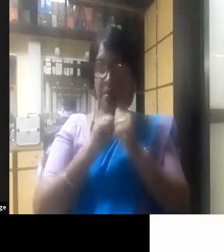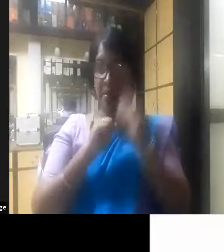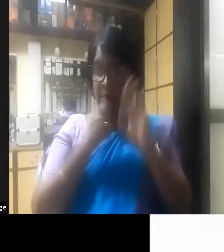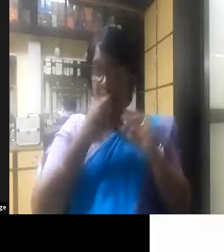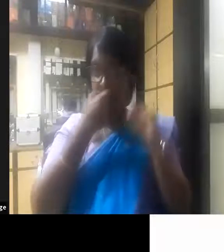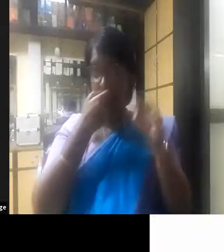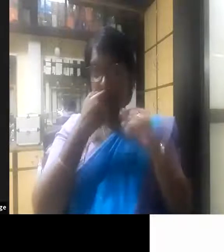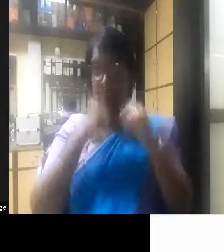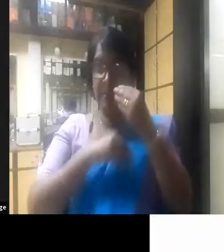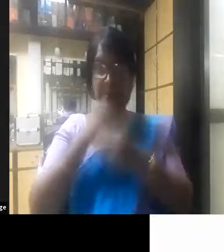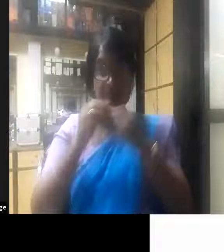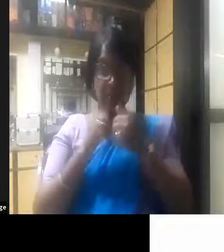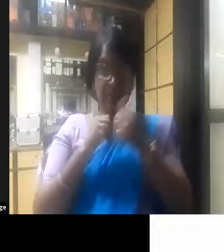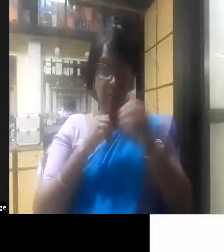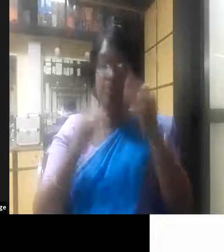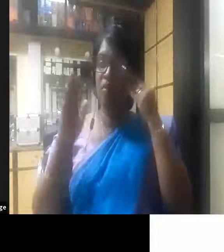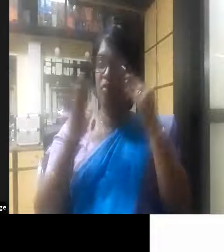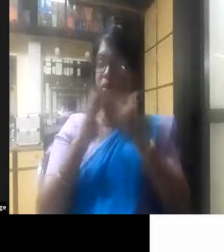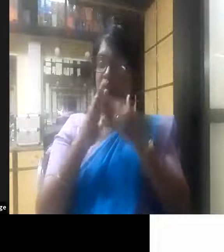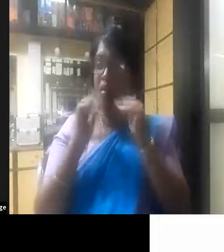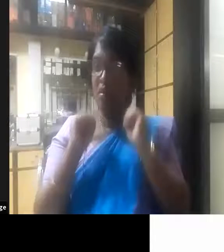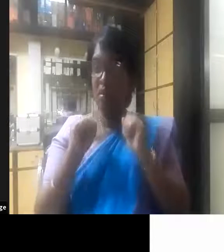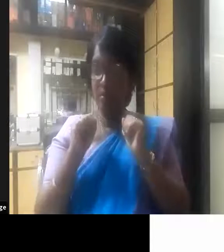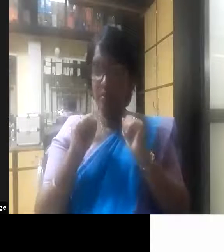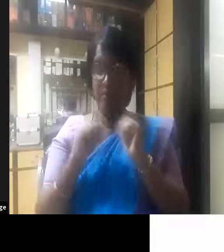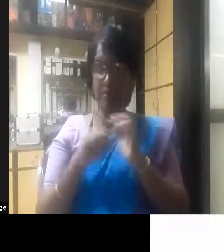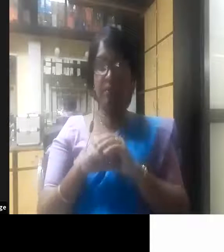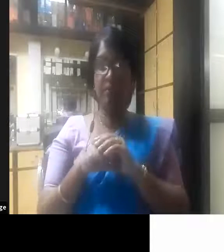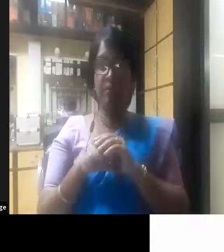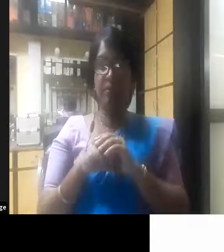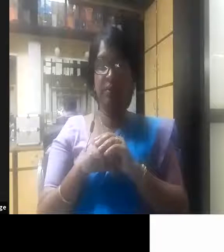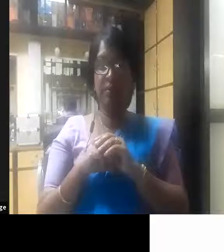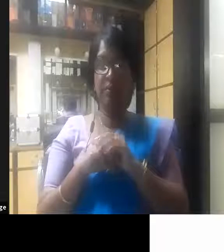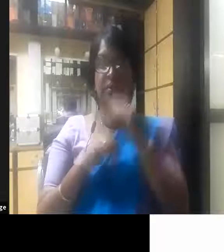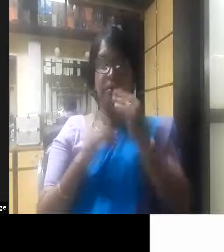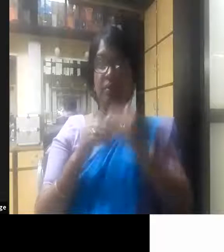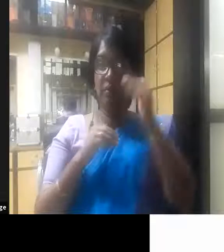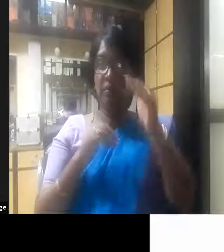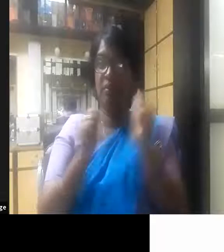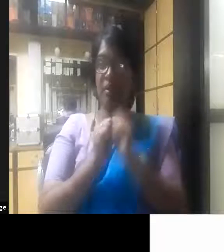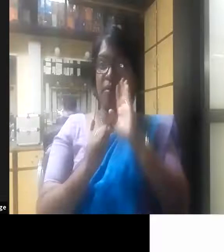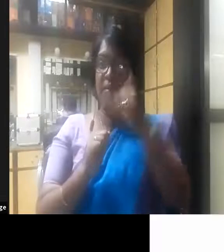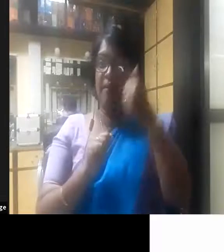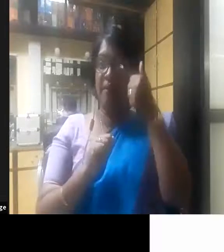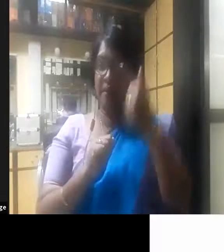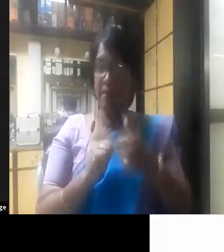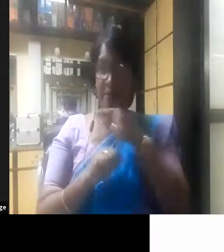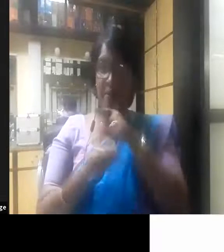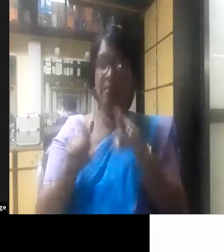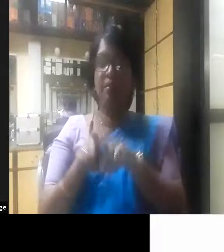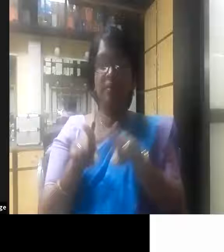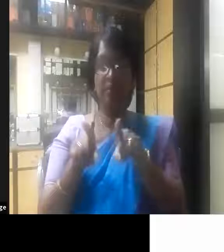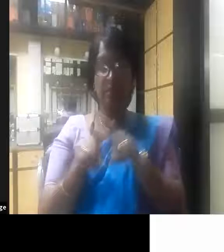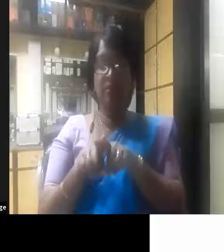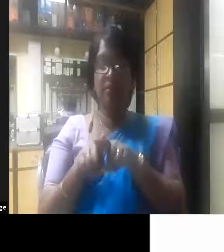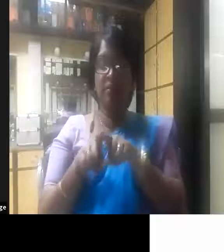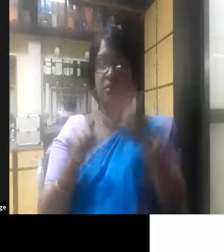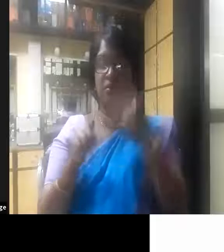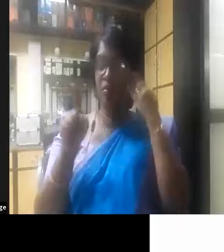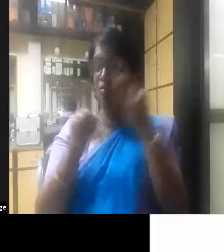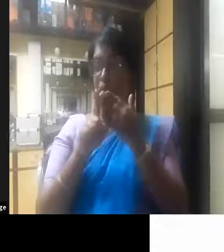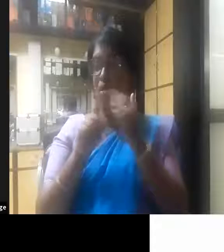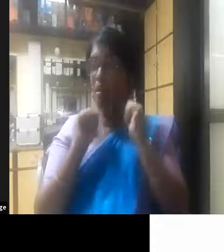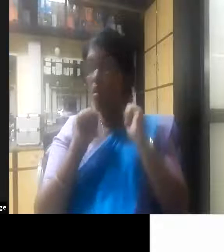Yes, and going forward, it will be very interesting for us to, understand how apparel industry is,